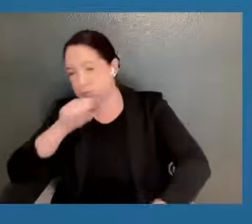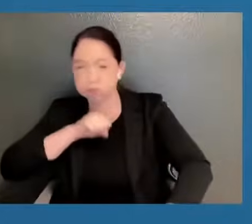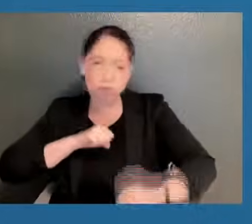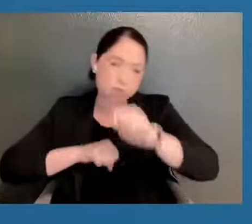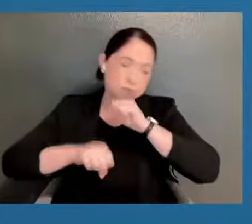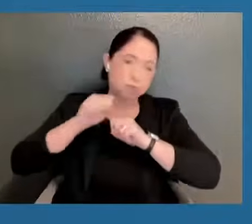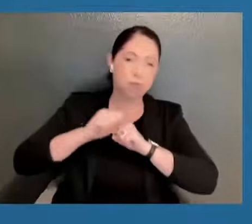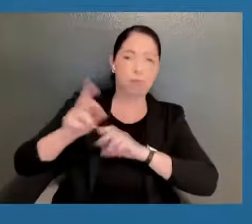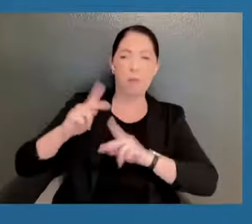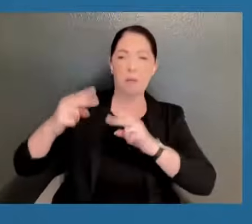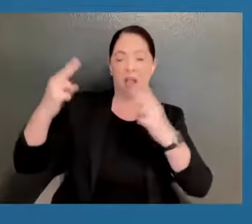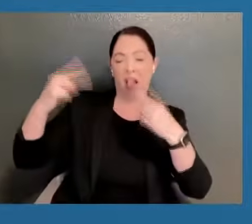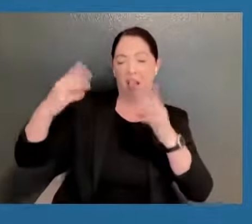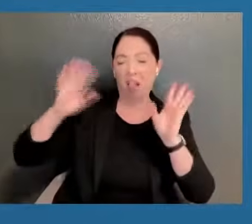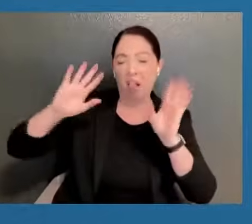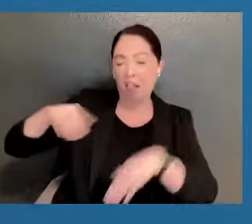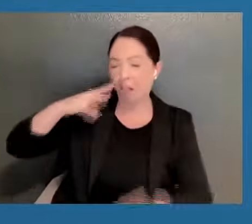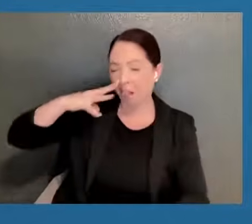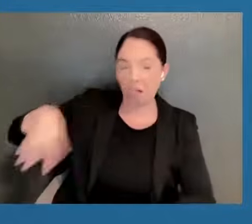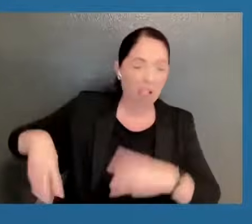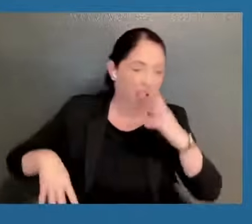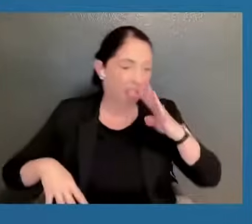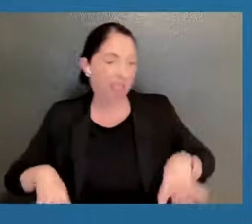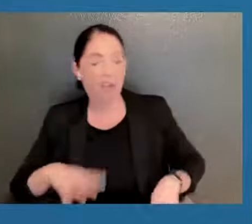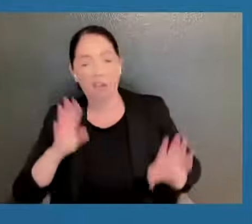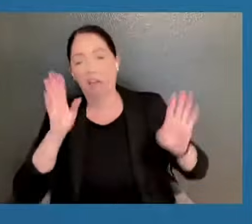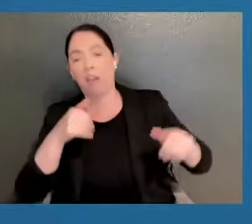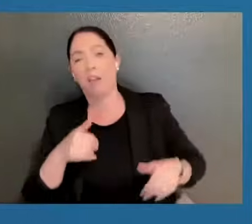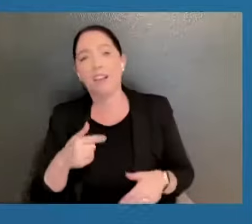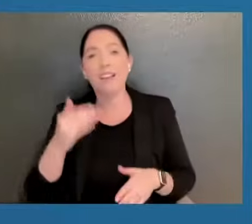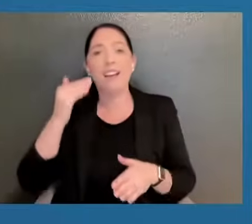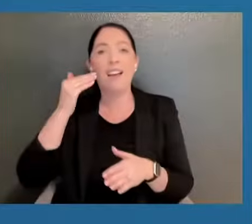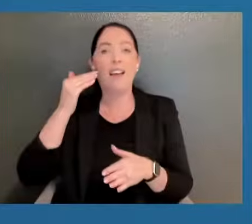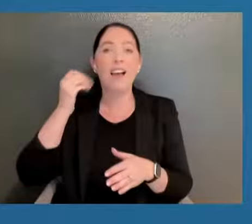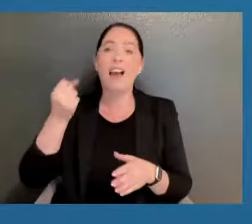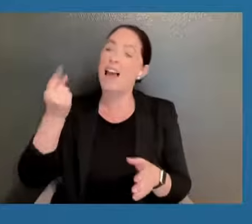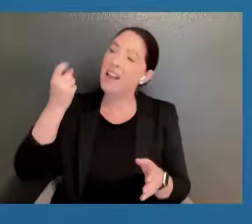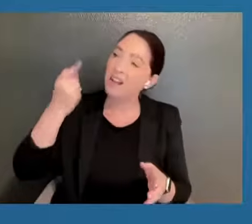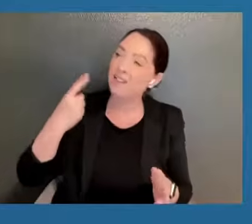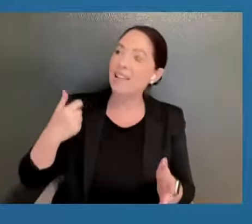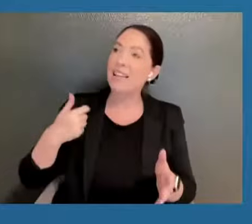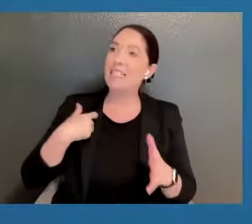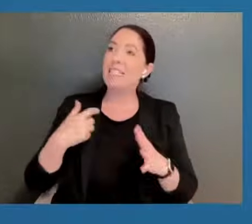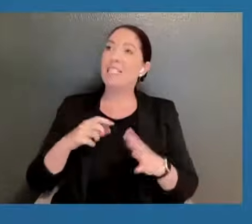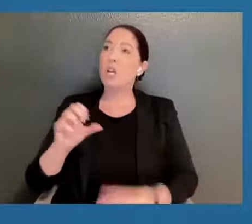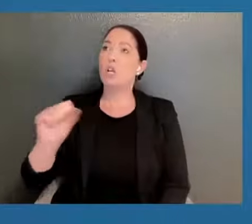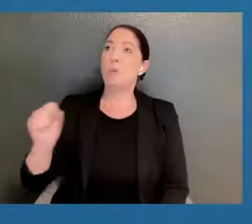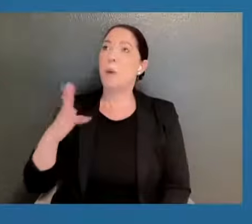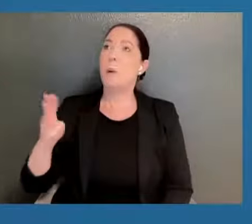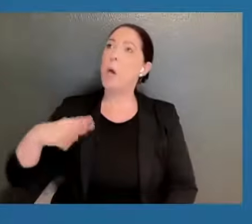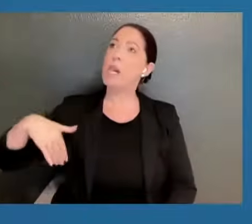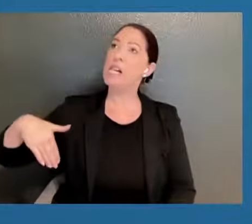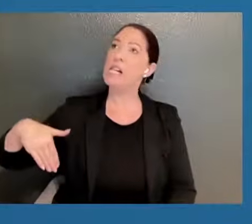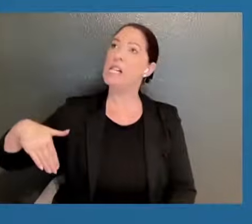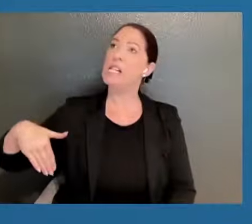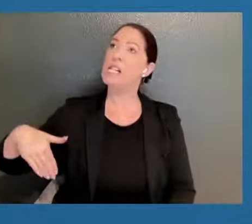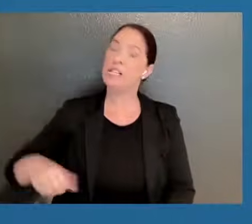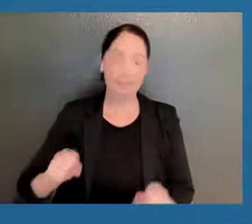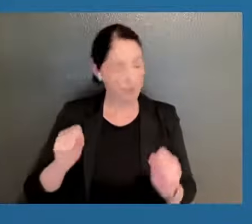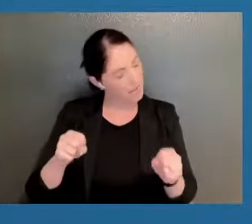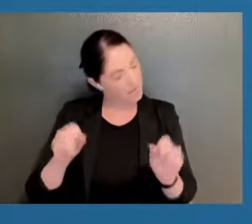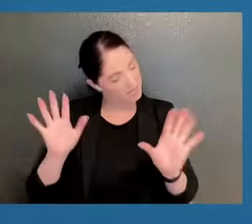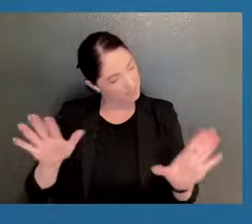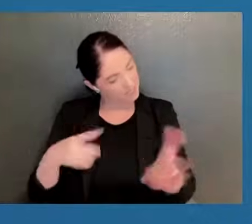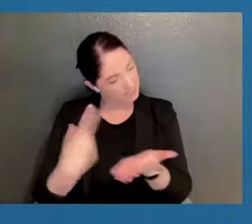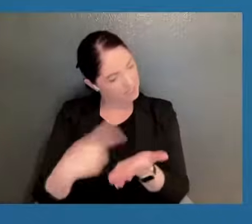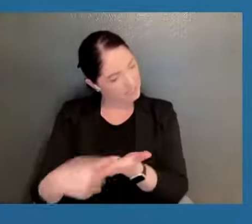what it's like to not get the brass ring of the Super Bowl yet, okay? It's all right, we can talk about it. It's kind of like a group